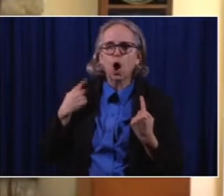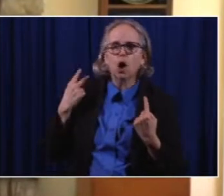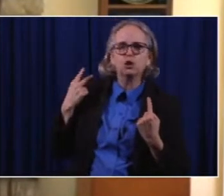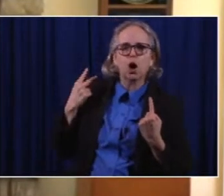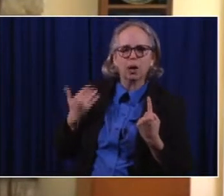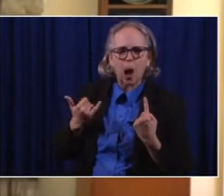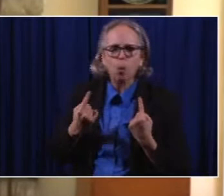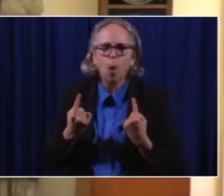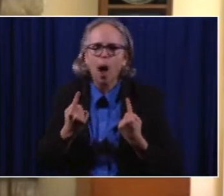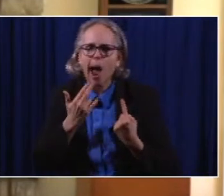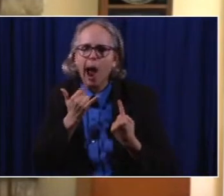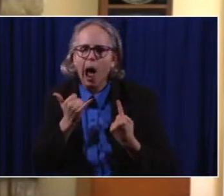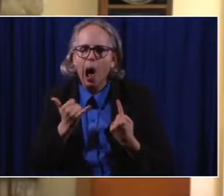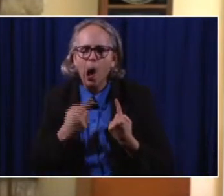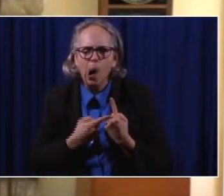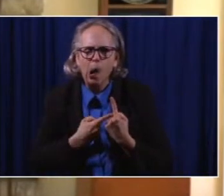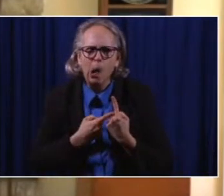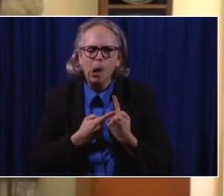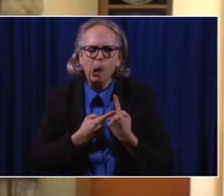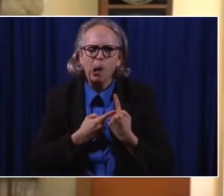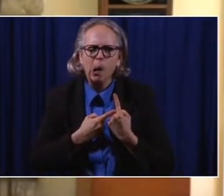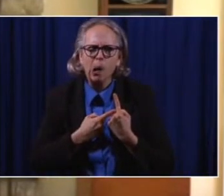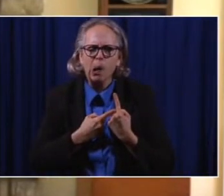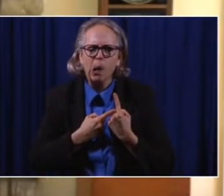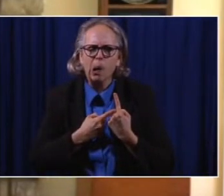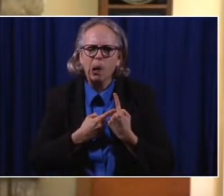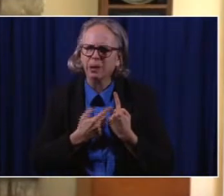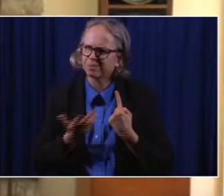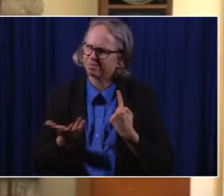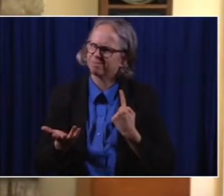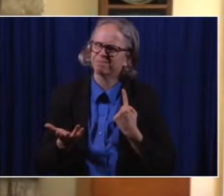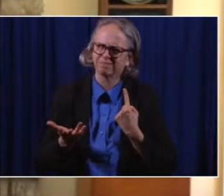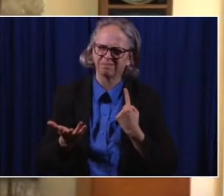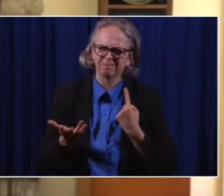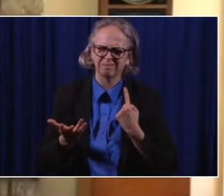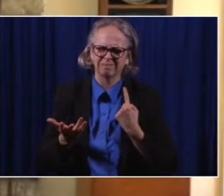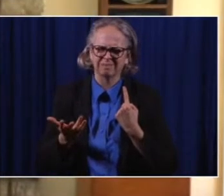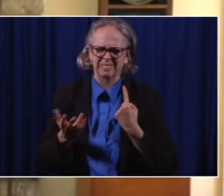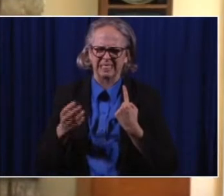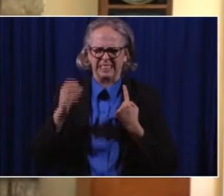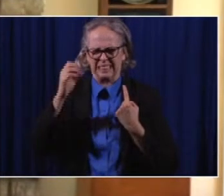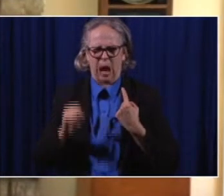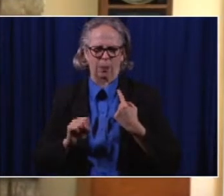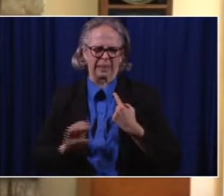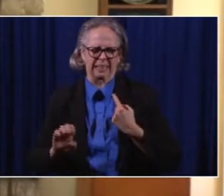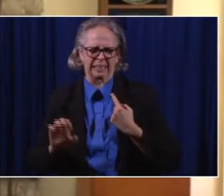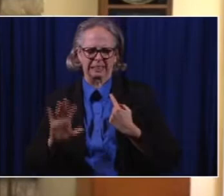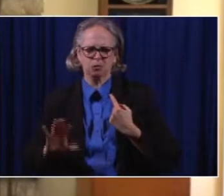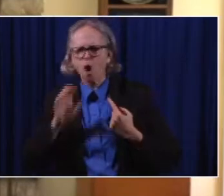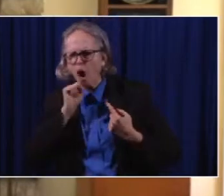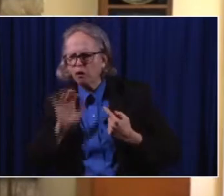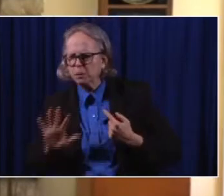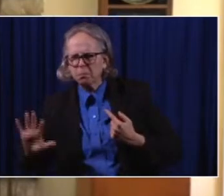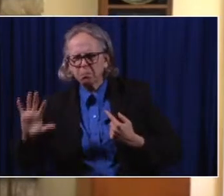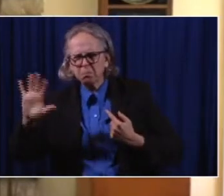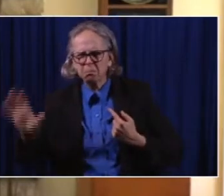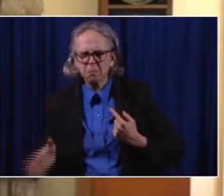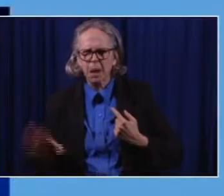pretty much filling in with this exception here and a couple here with